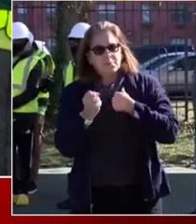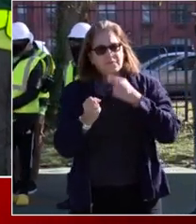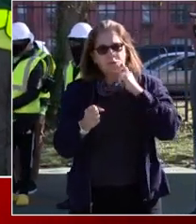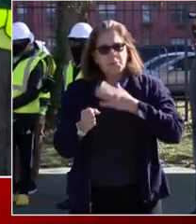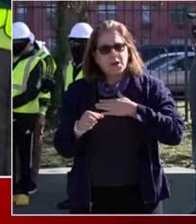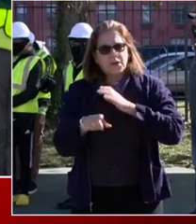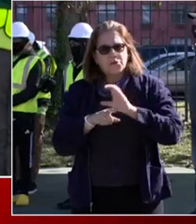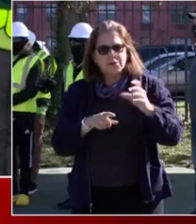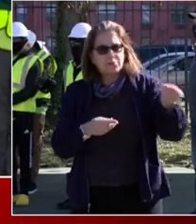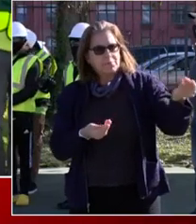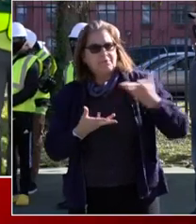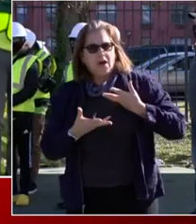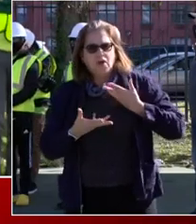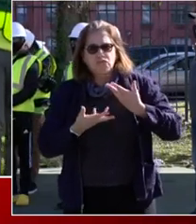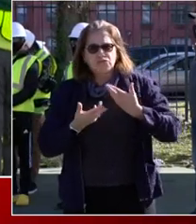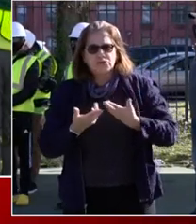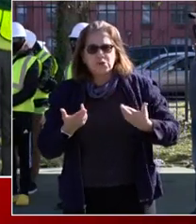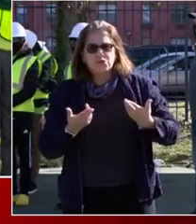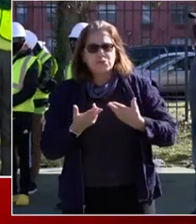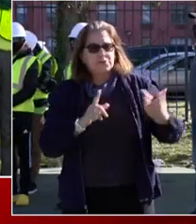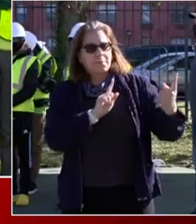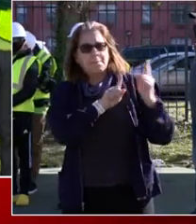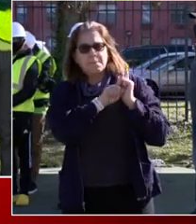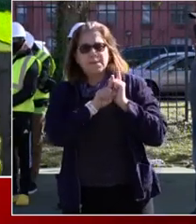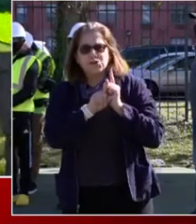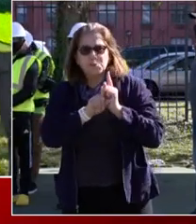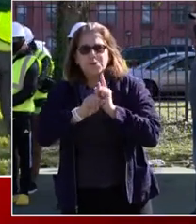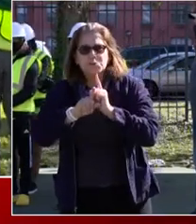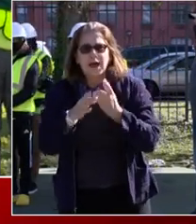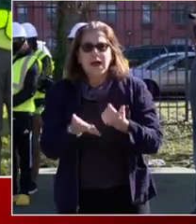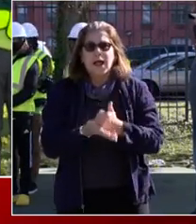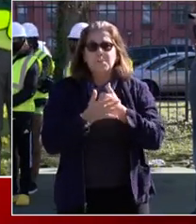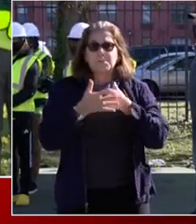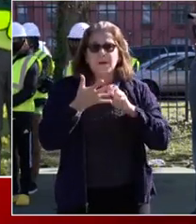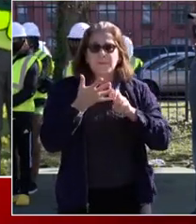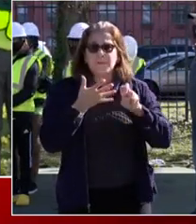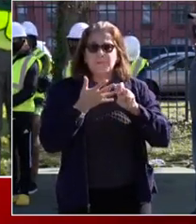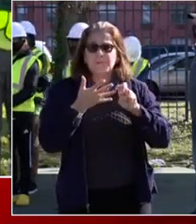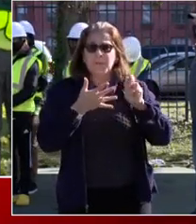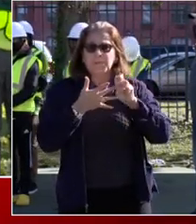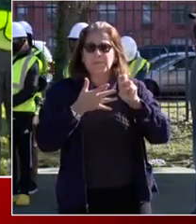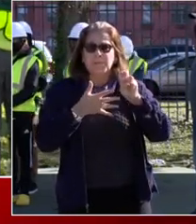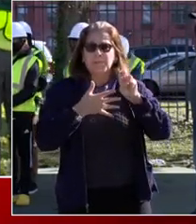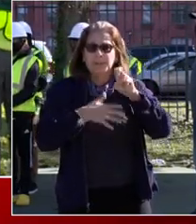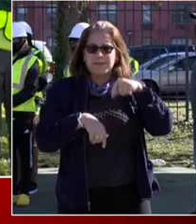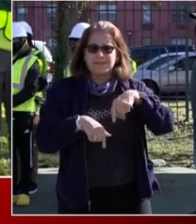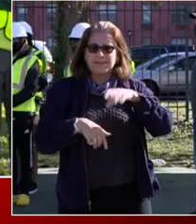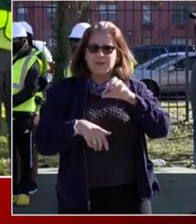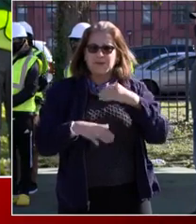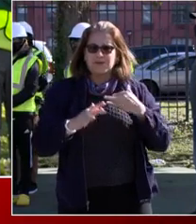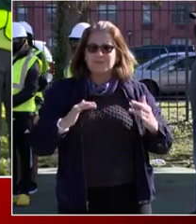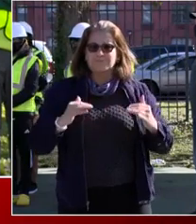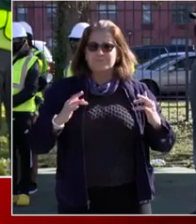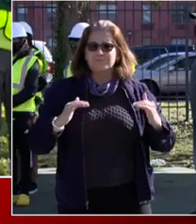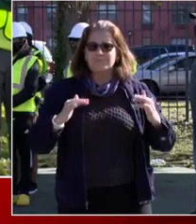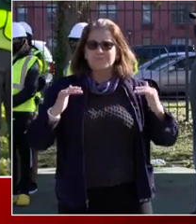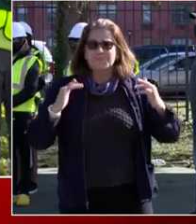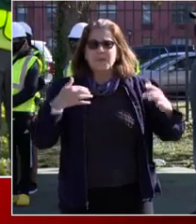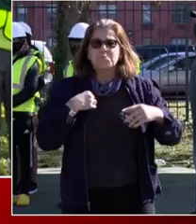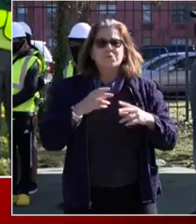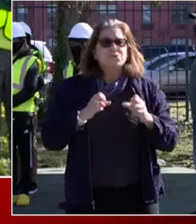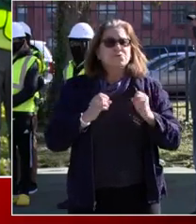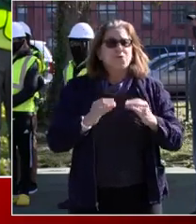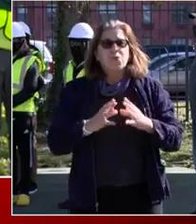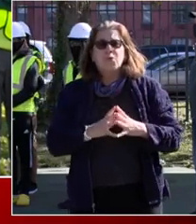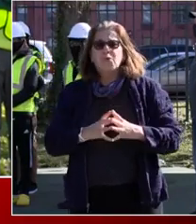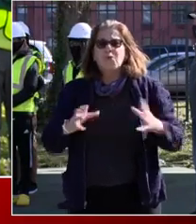the mentorship to help me advance in the industry. I'm proud to say we are the largest commercial solar development in the